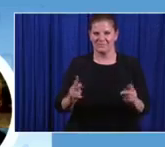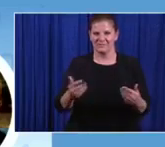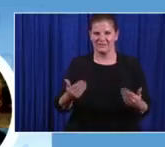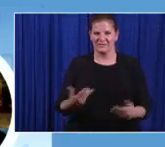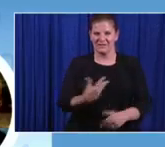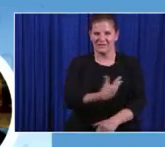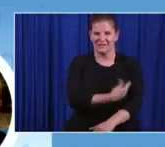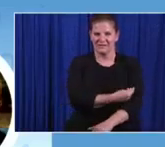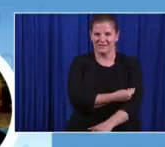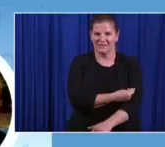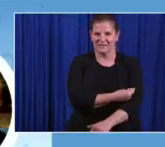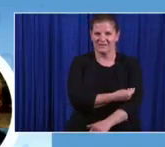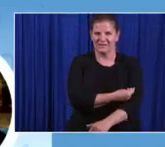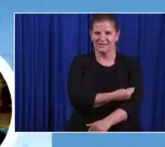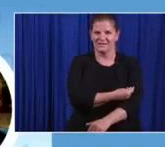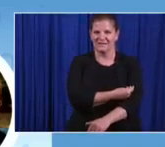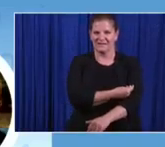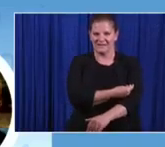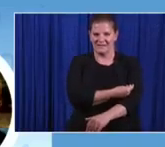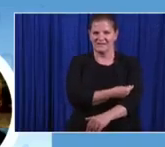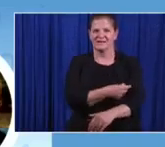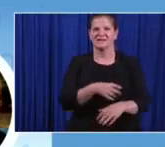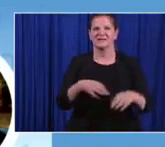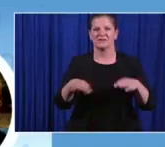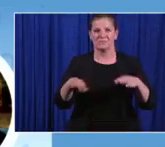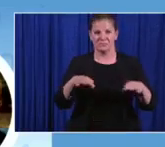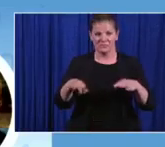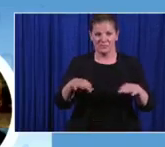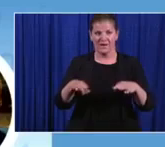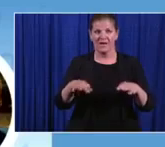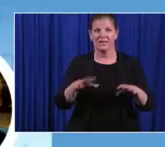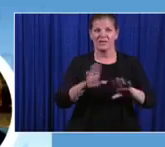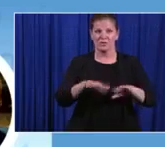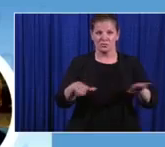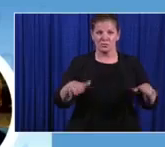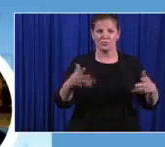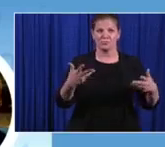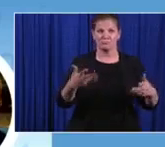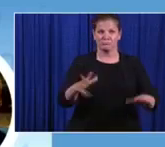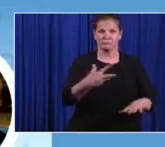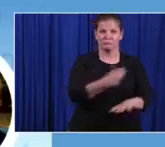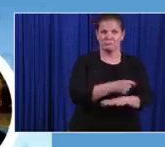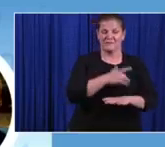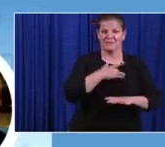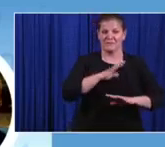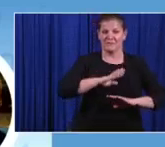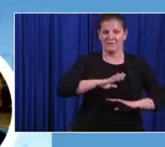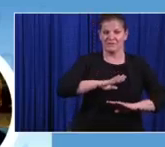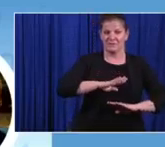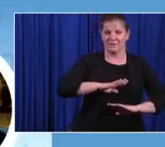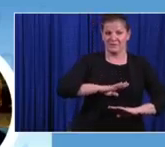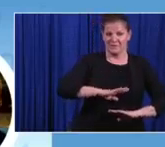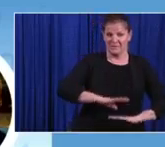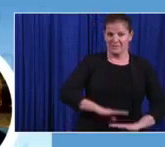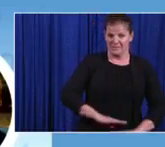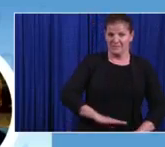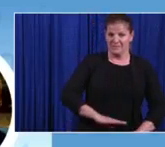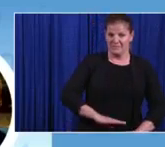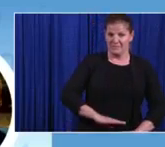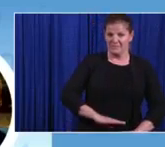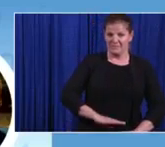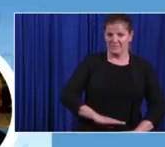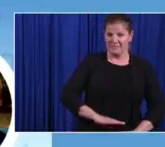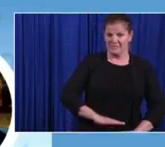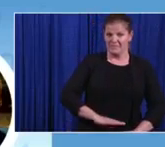children after being fully vaccinated, and how I miss them. But I'm here that I'm going to make them sick or get sick myself.